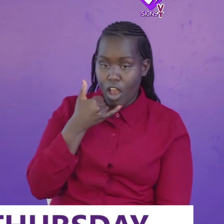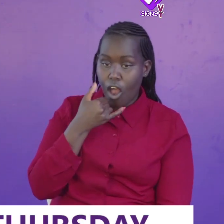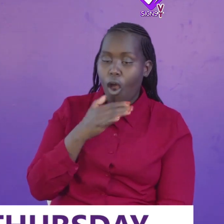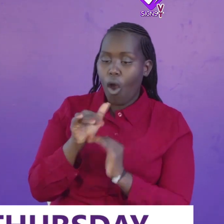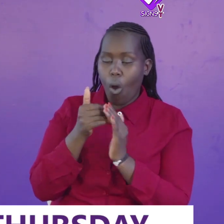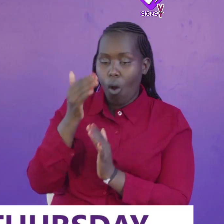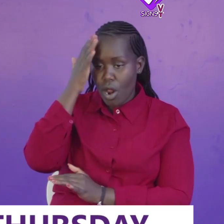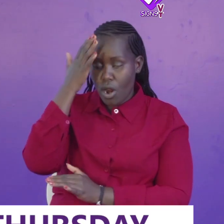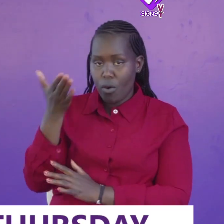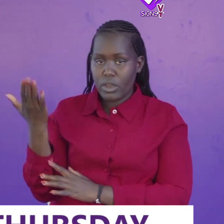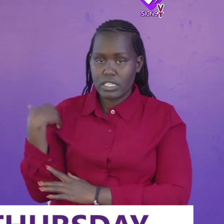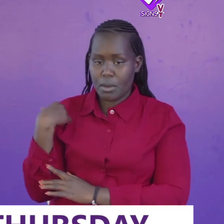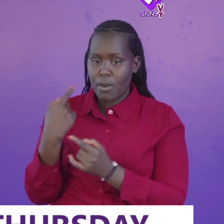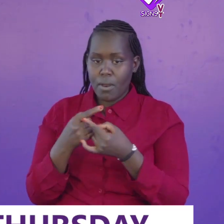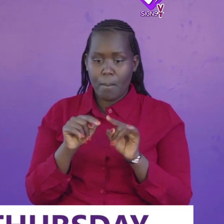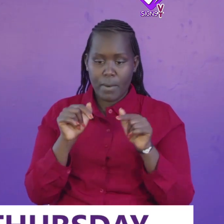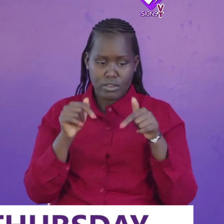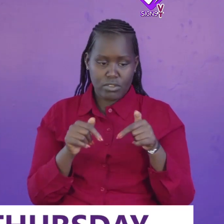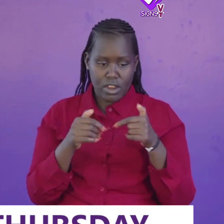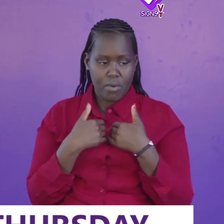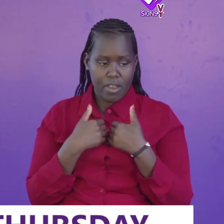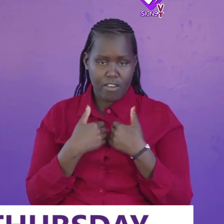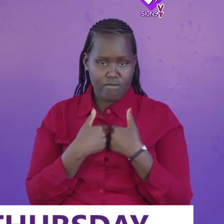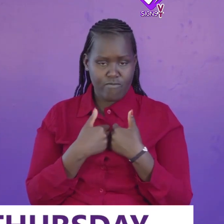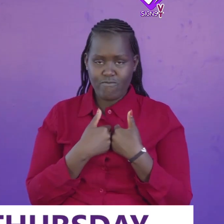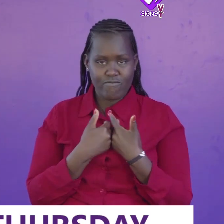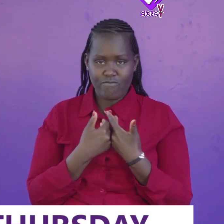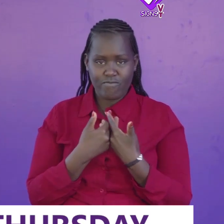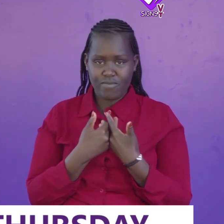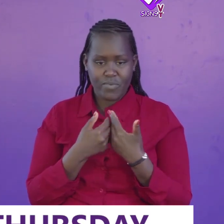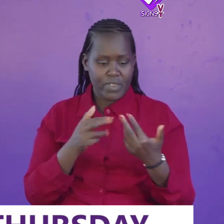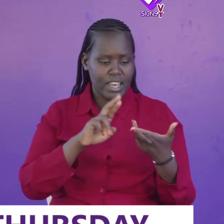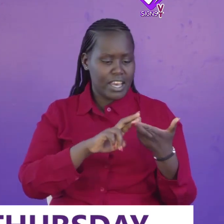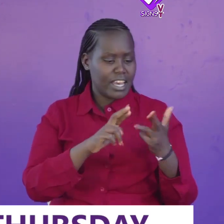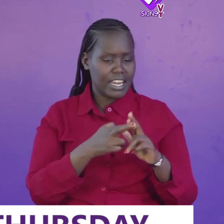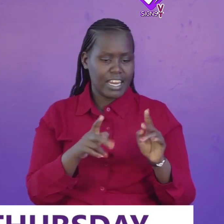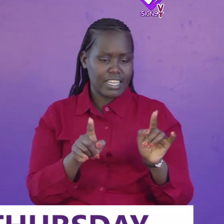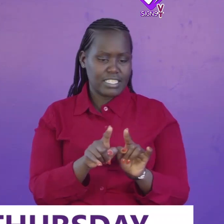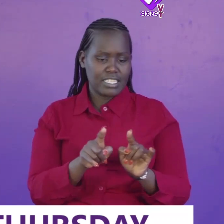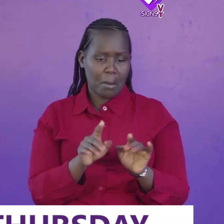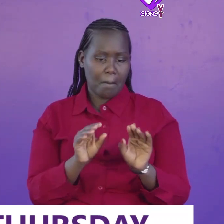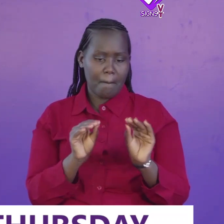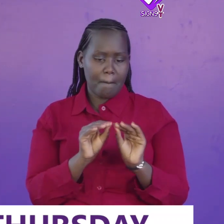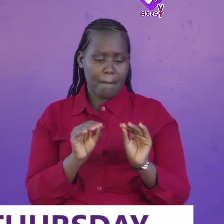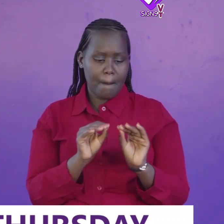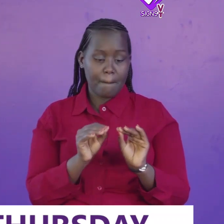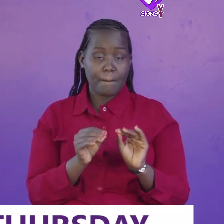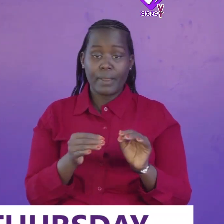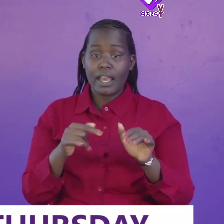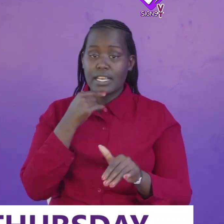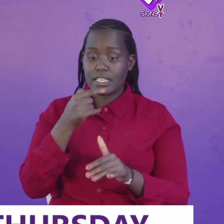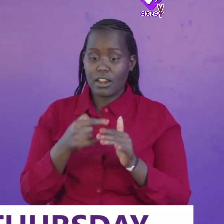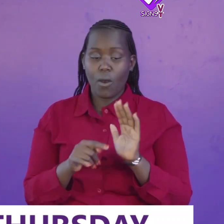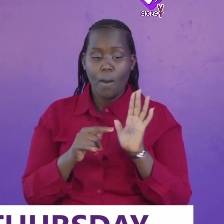kitambo. Lakini Muthoni naona leo kuna lens kidogo hapa. Hapana, atu relate vile mimi na DJ Latona huwa tuna relate. So, as I say a